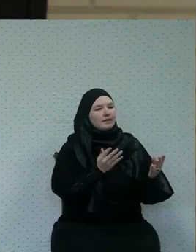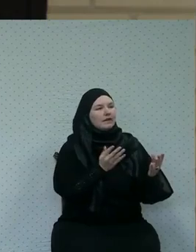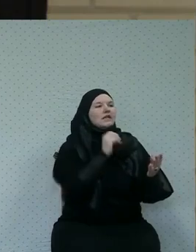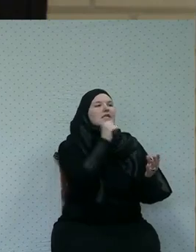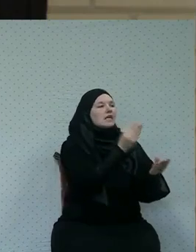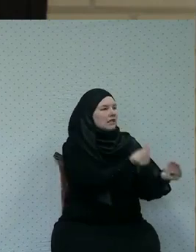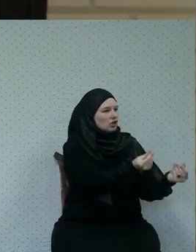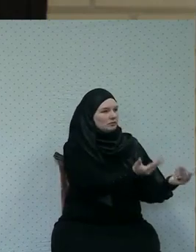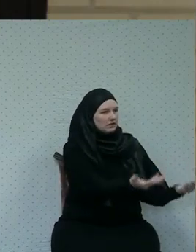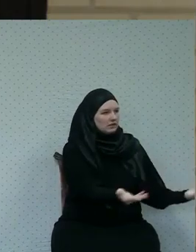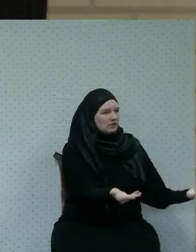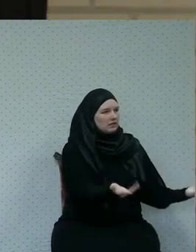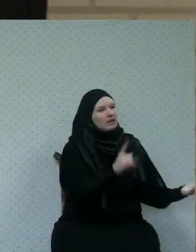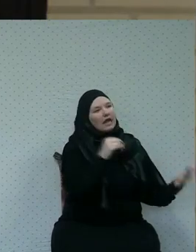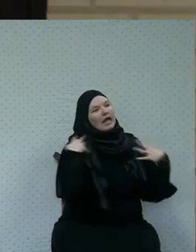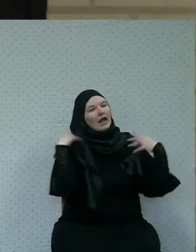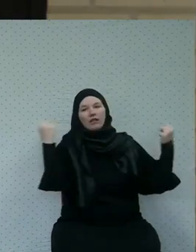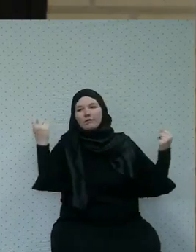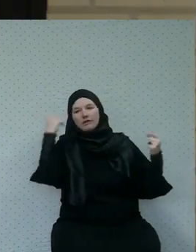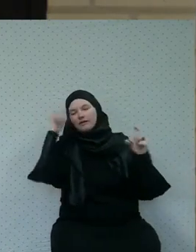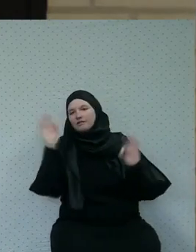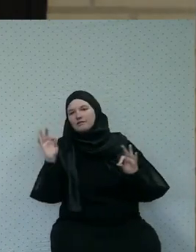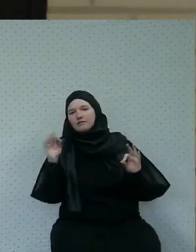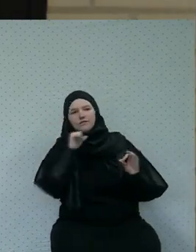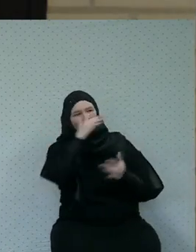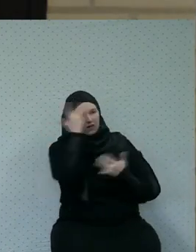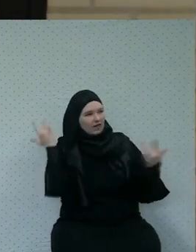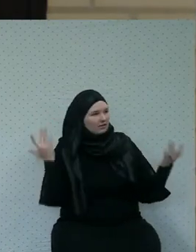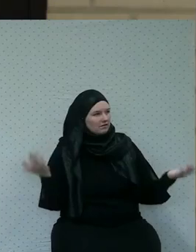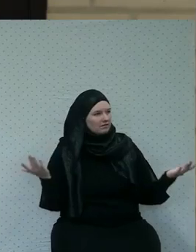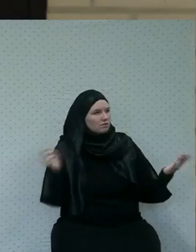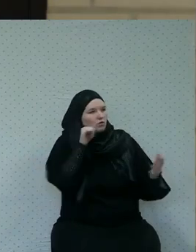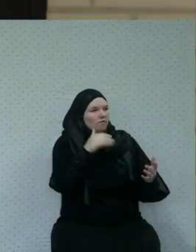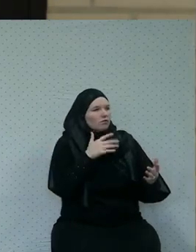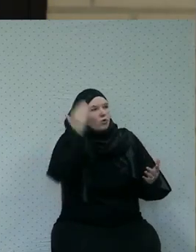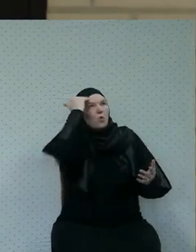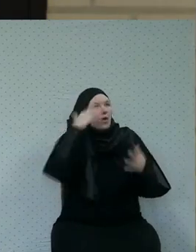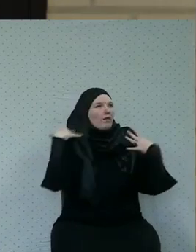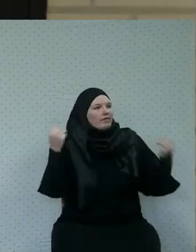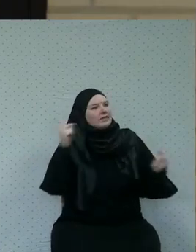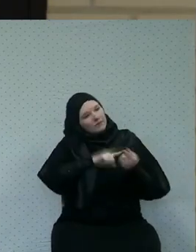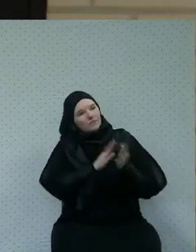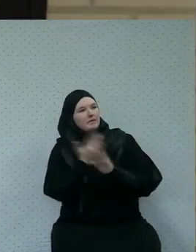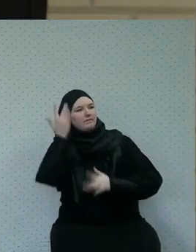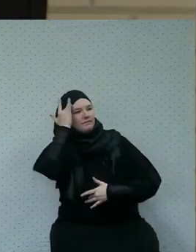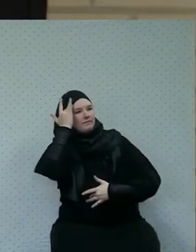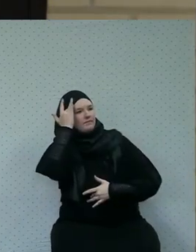intangibles. Like we take our health for granted, so it becomes intangible. We don't feel it until we get sick.